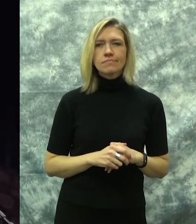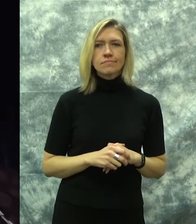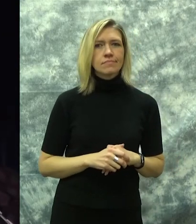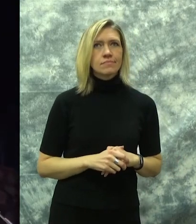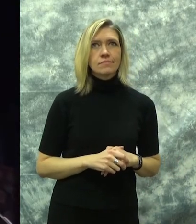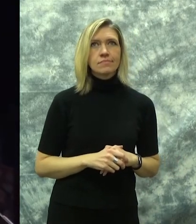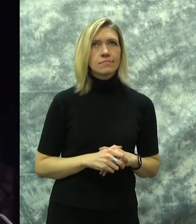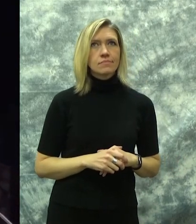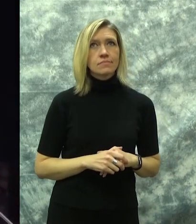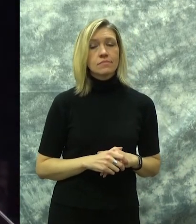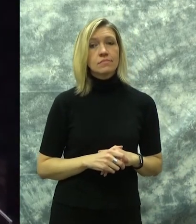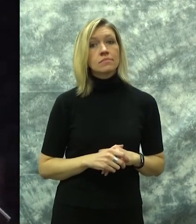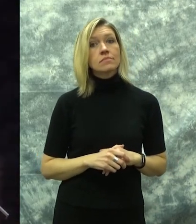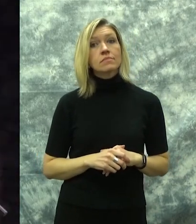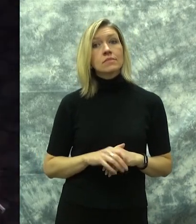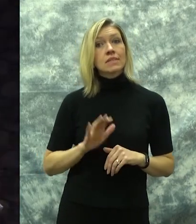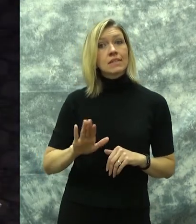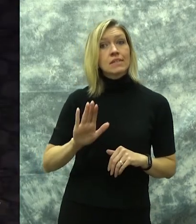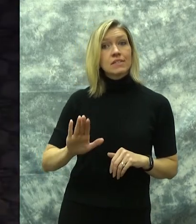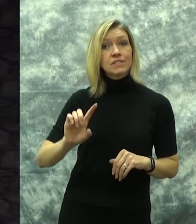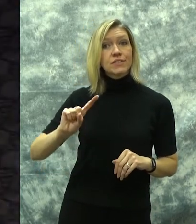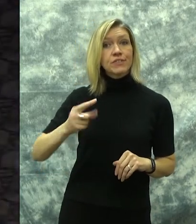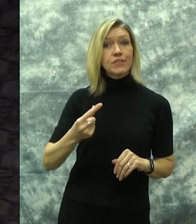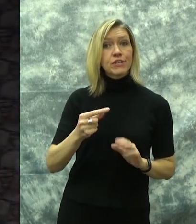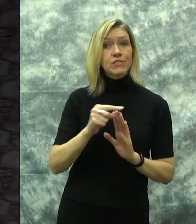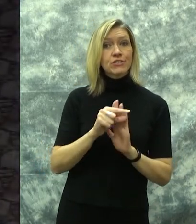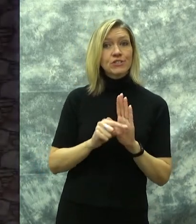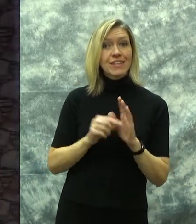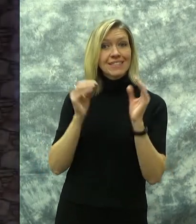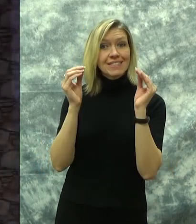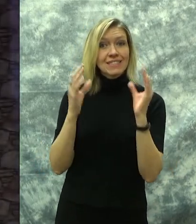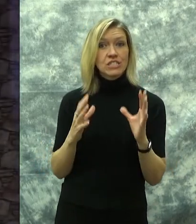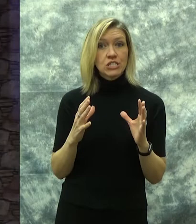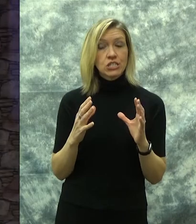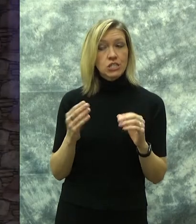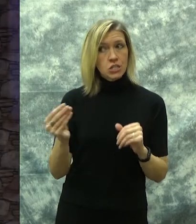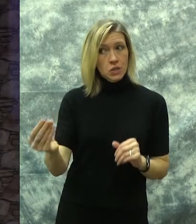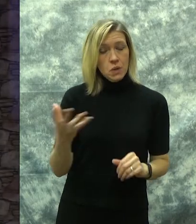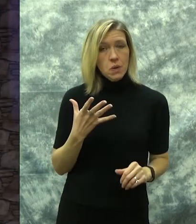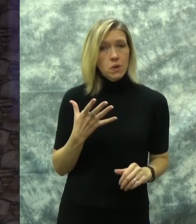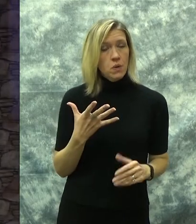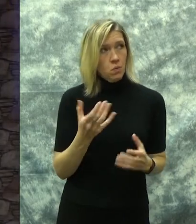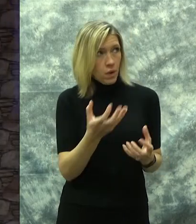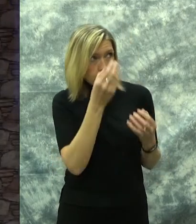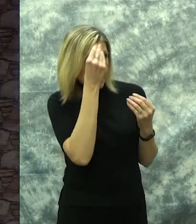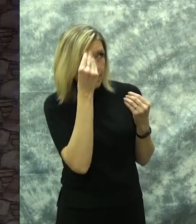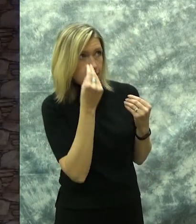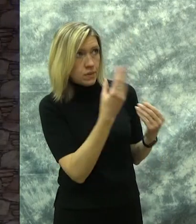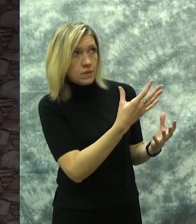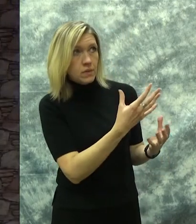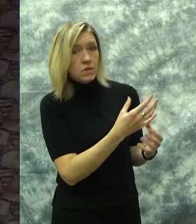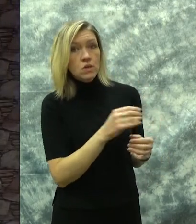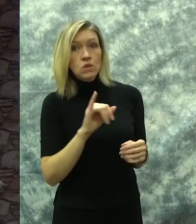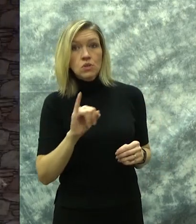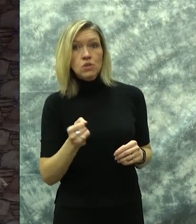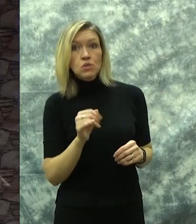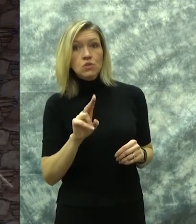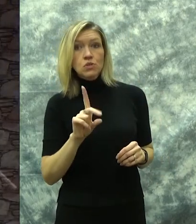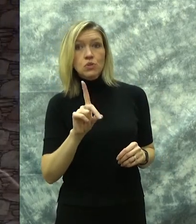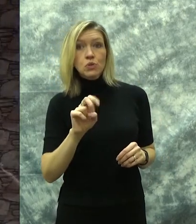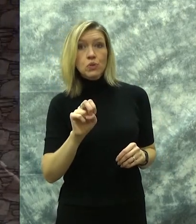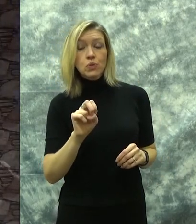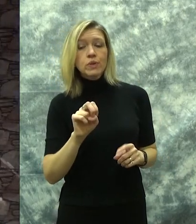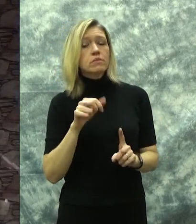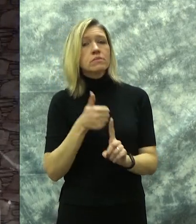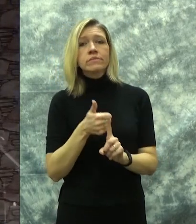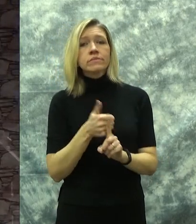But when his first grade teacher said she wanted us to know, it's Jude who always comforts